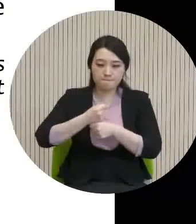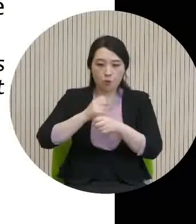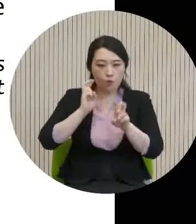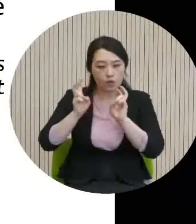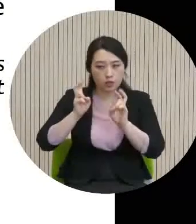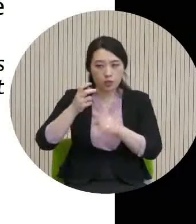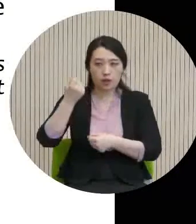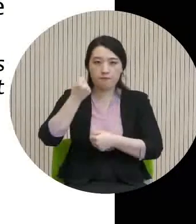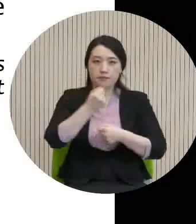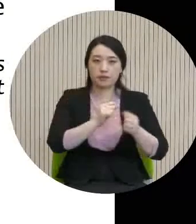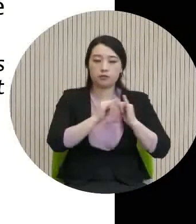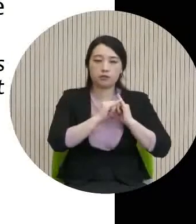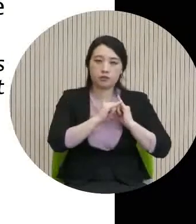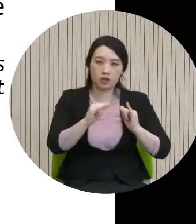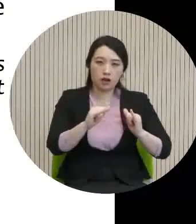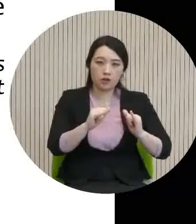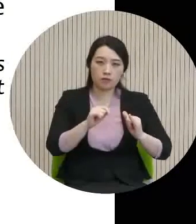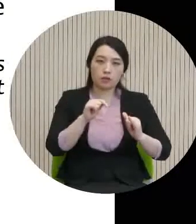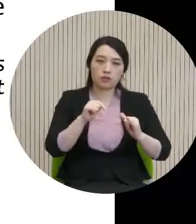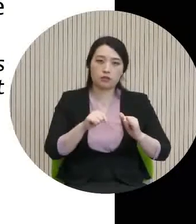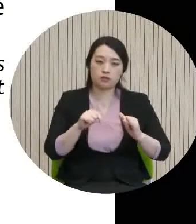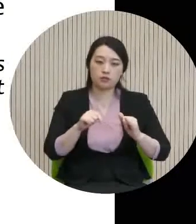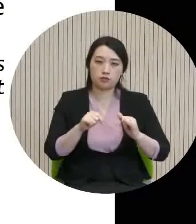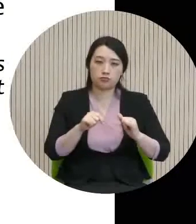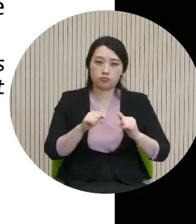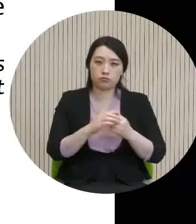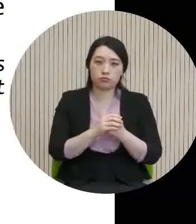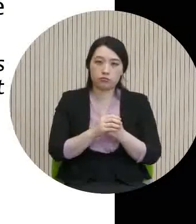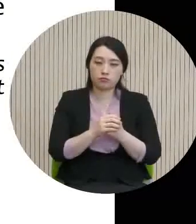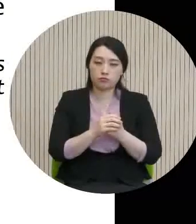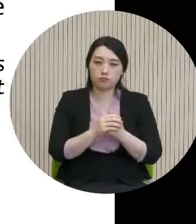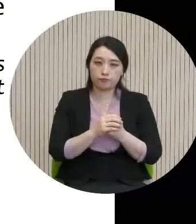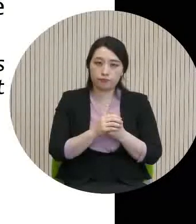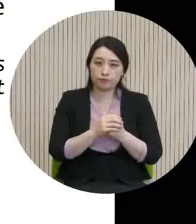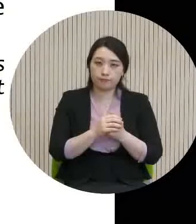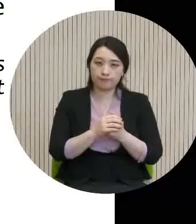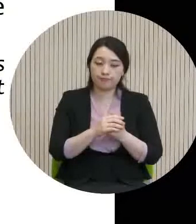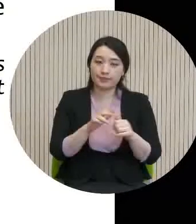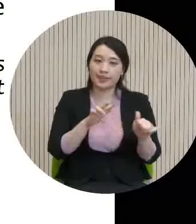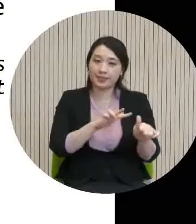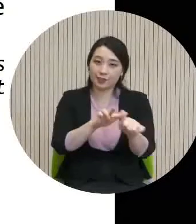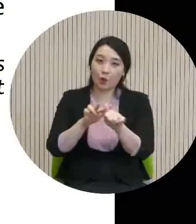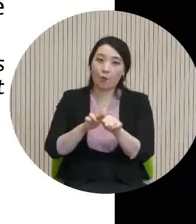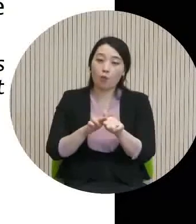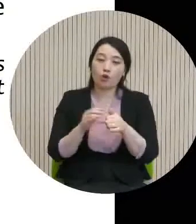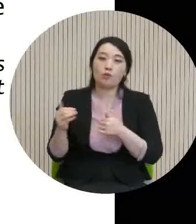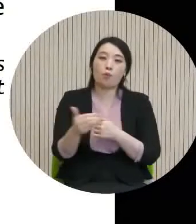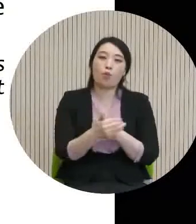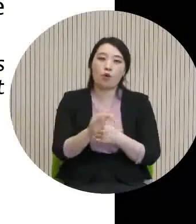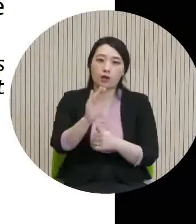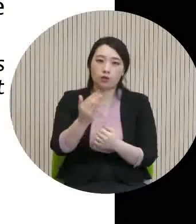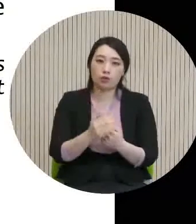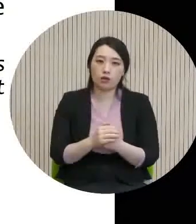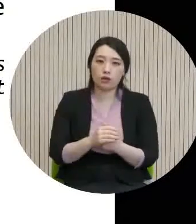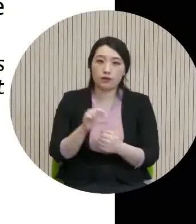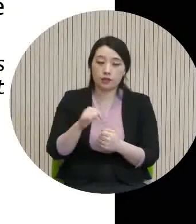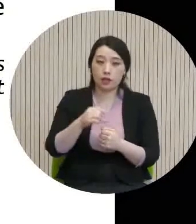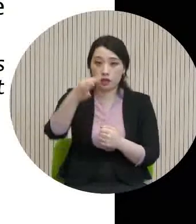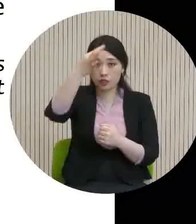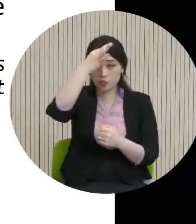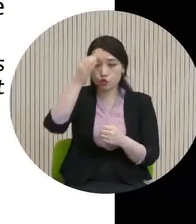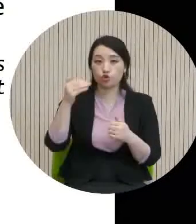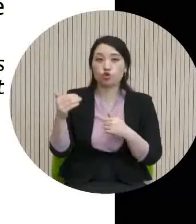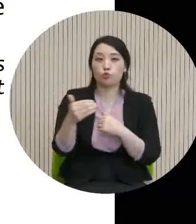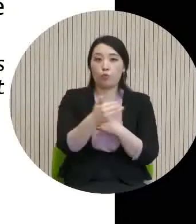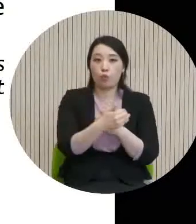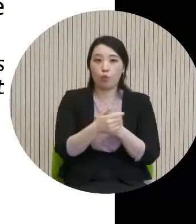what is known as technological protection measures. This could be software or some application